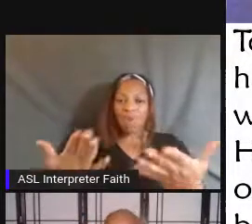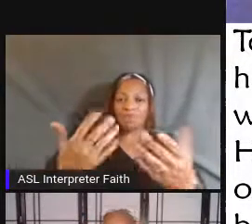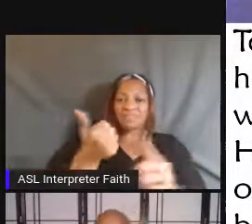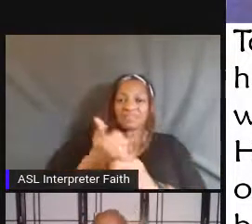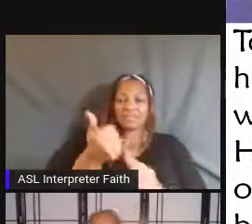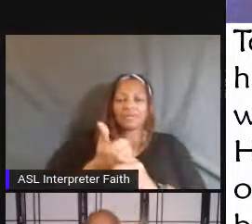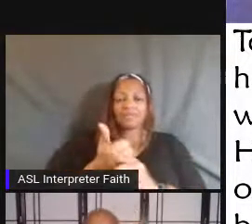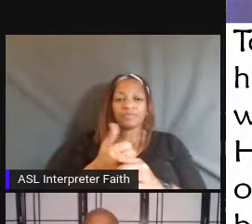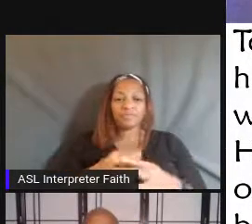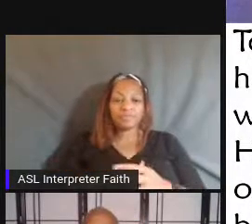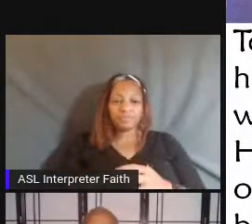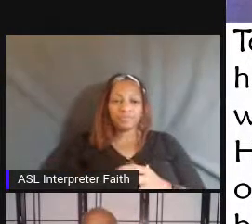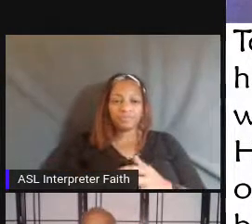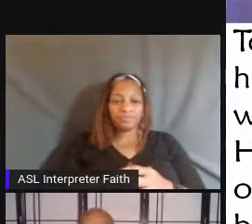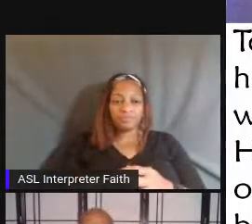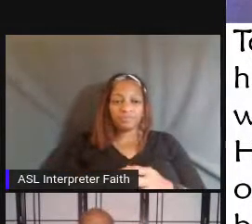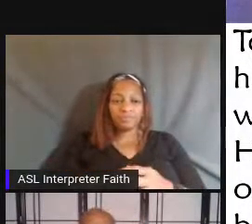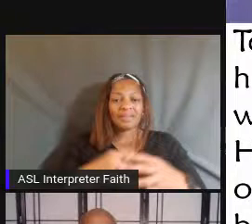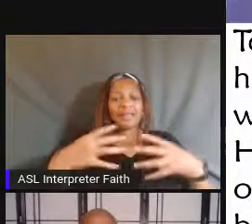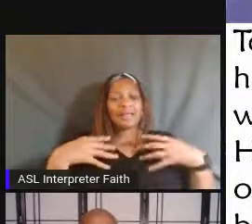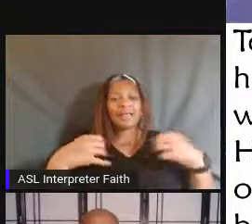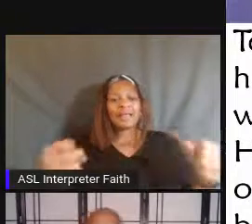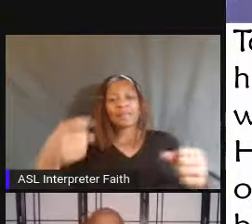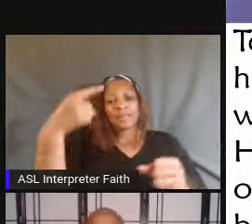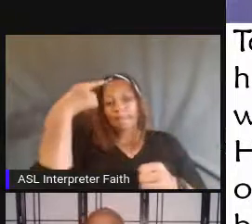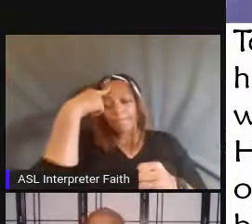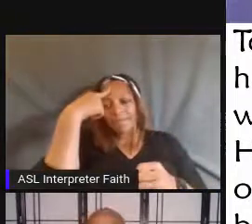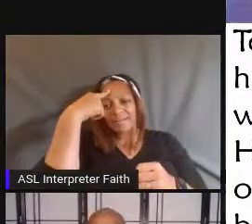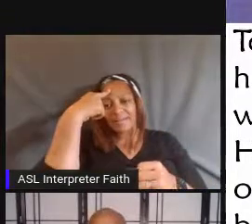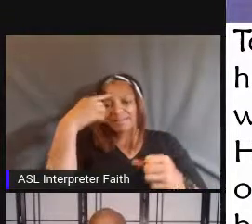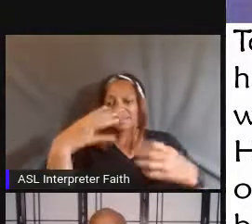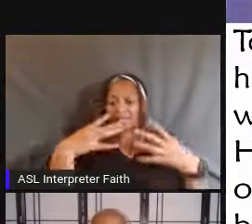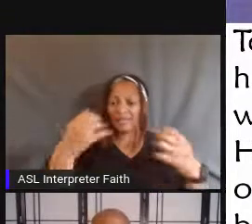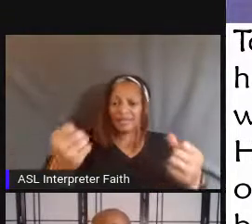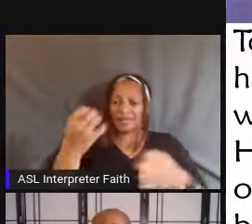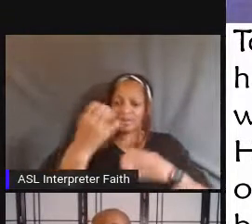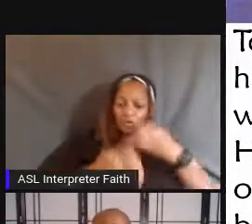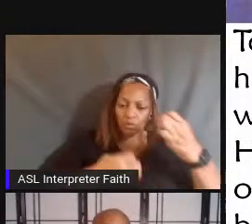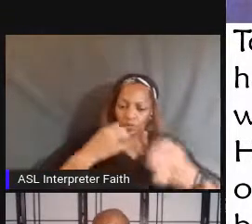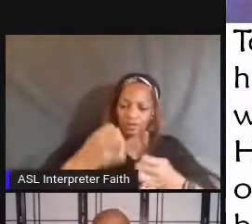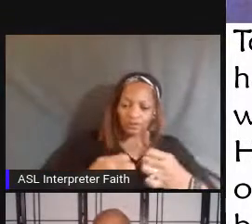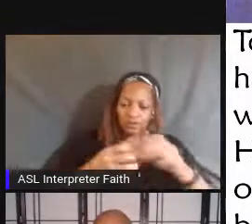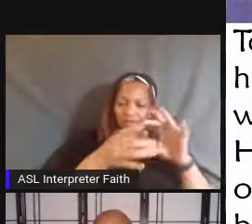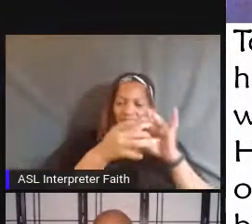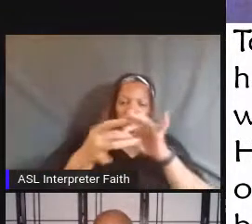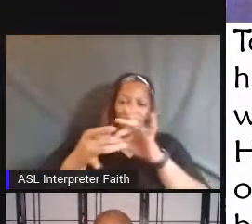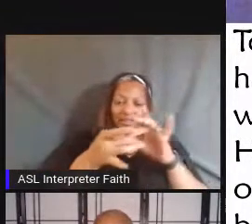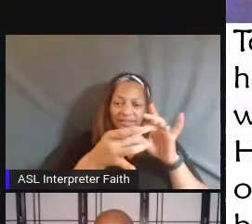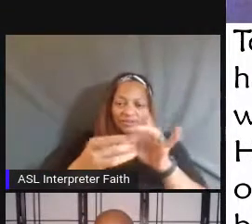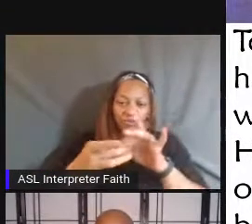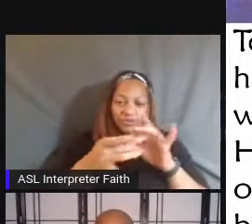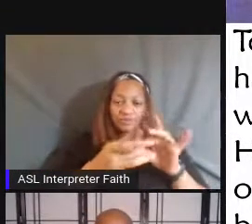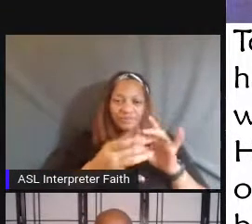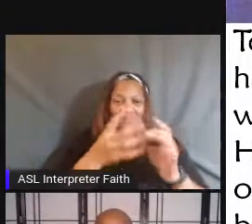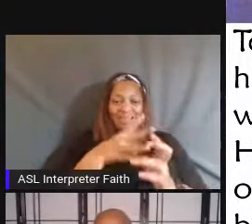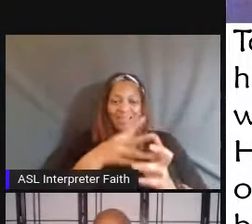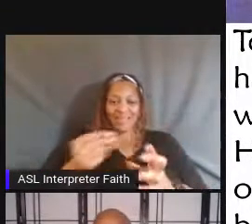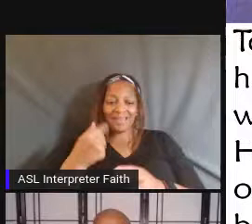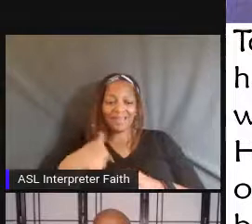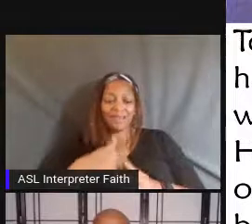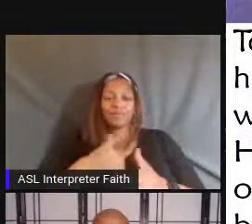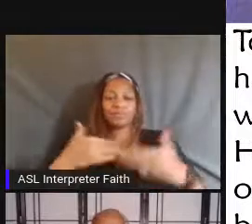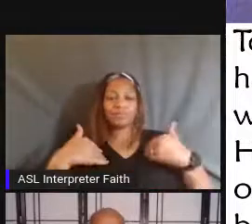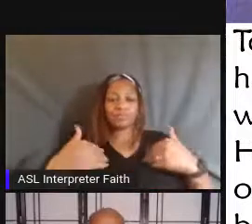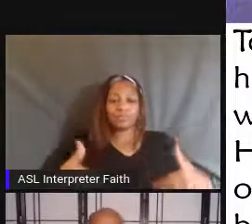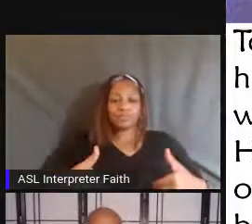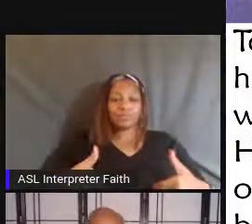us. Healing our minds, healing our emotions, our relationships, and our bodies is